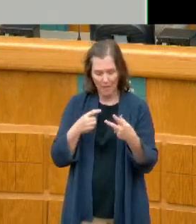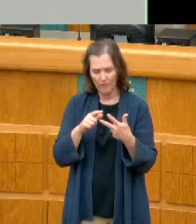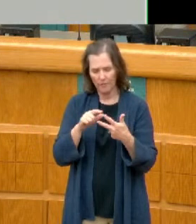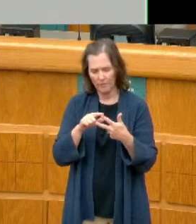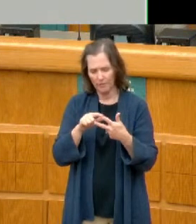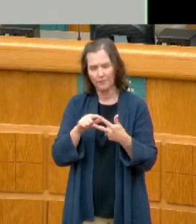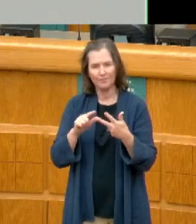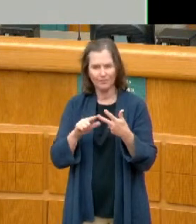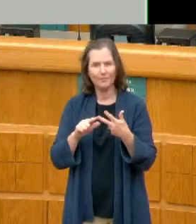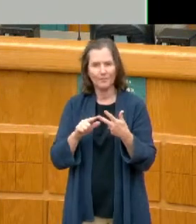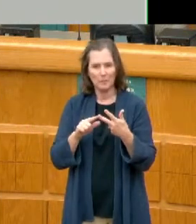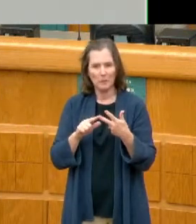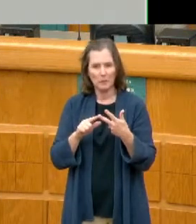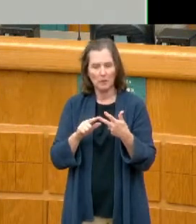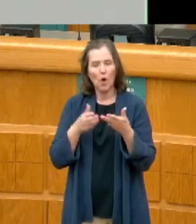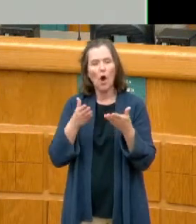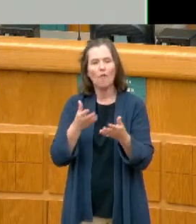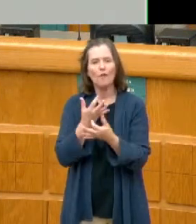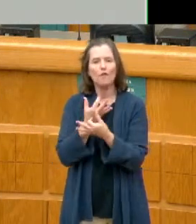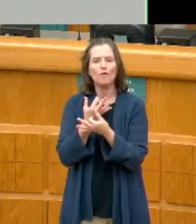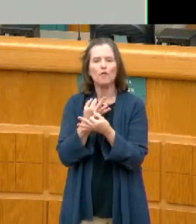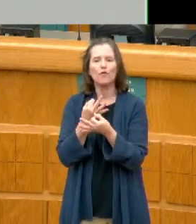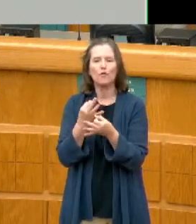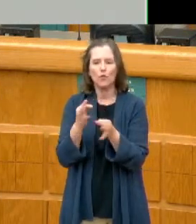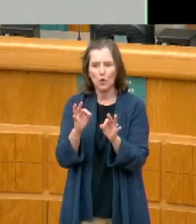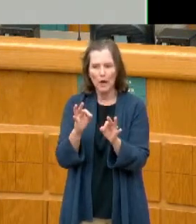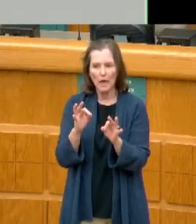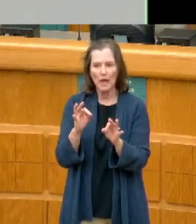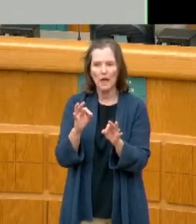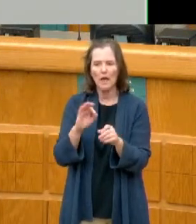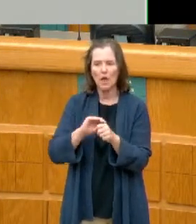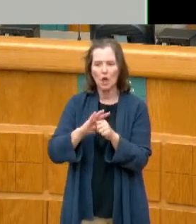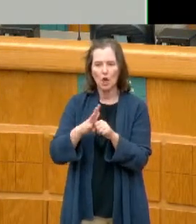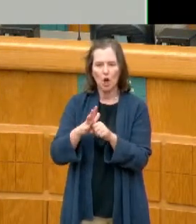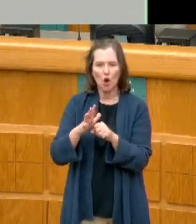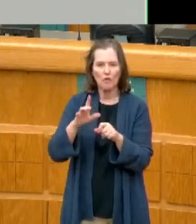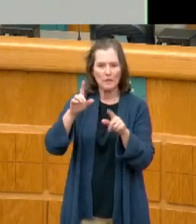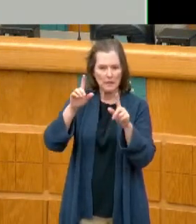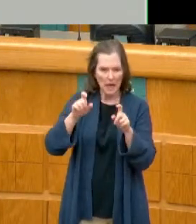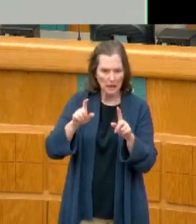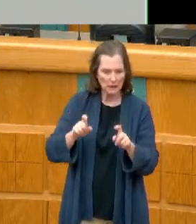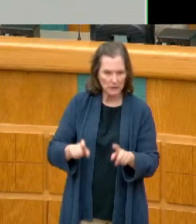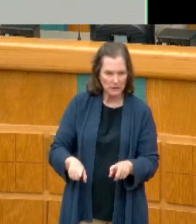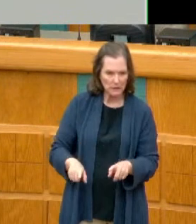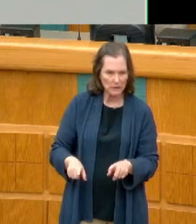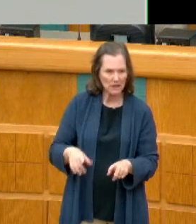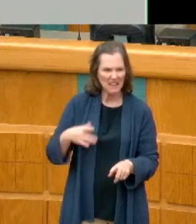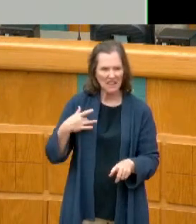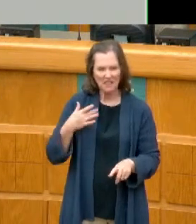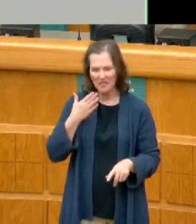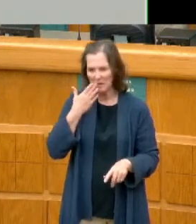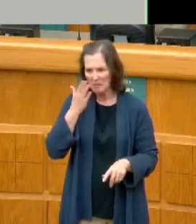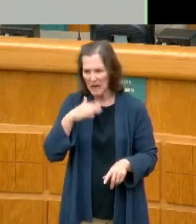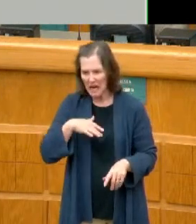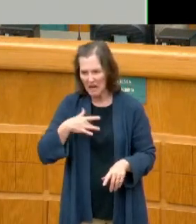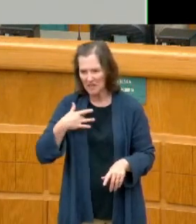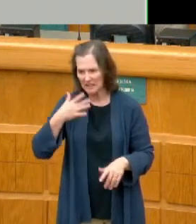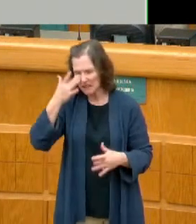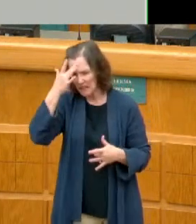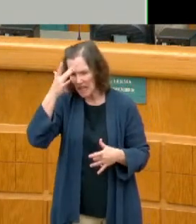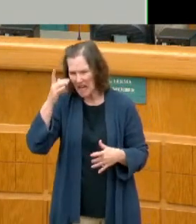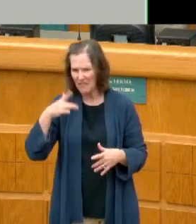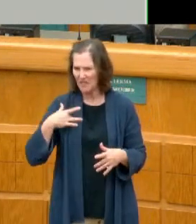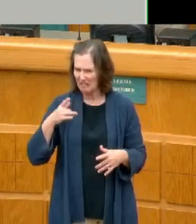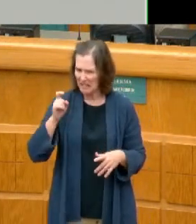health district, we offer free COVID swabbing. So if you're not feeling well, you think you might have COVID-19, you're worried about having